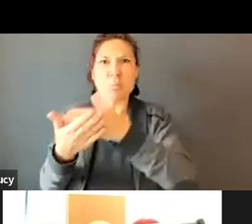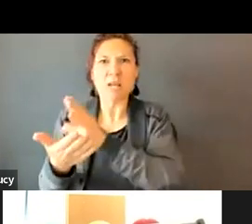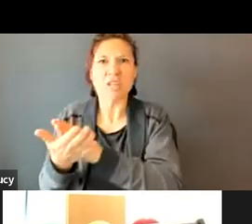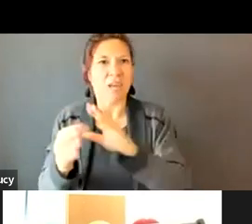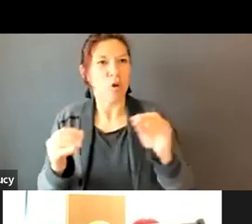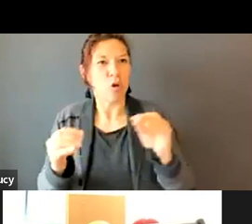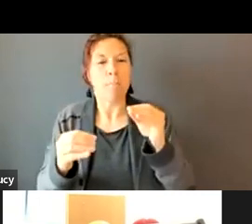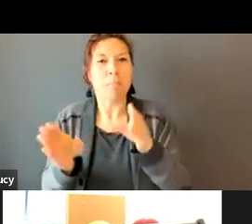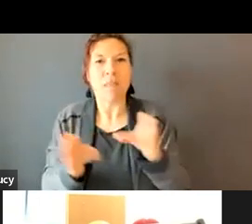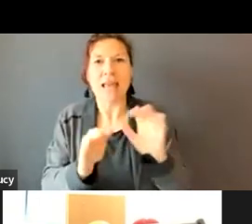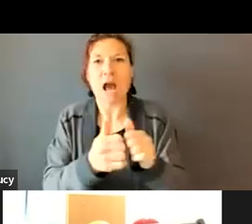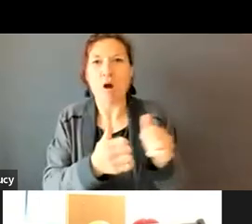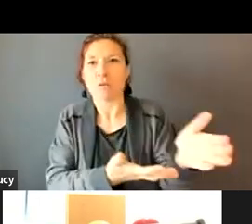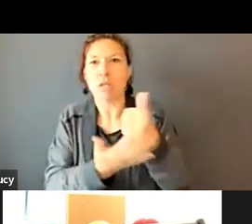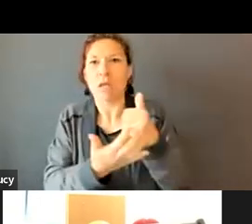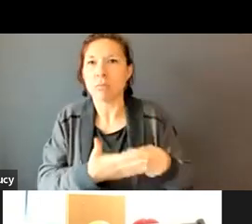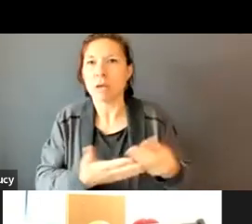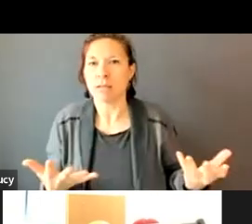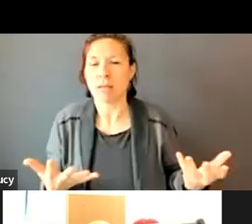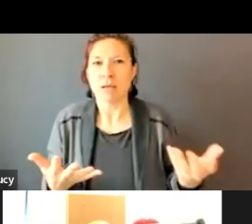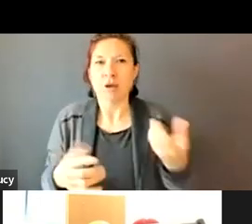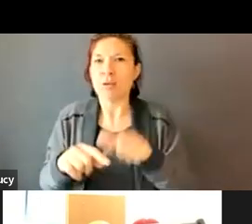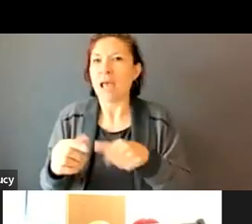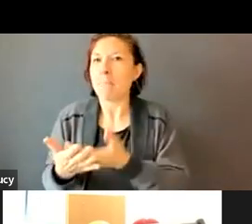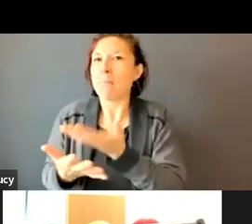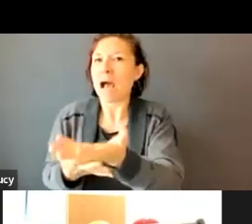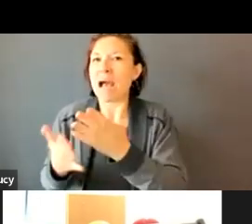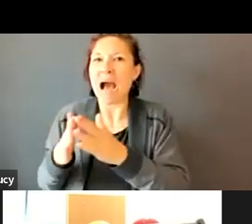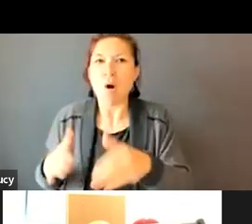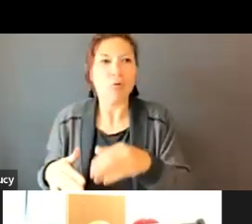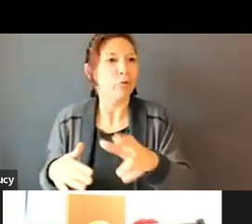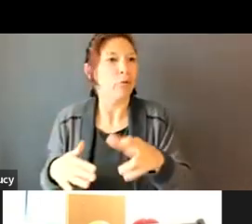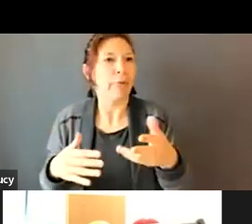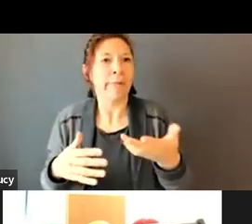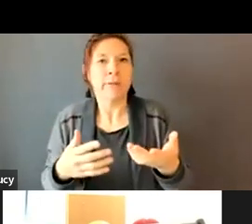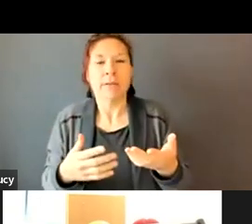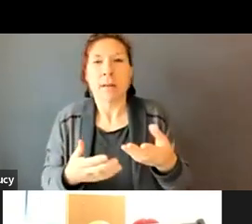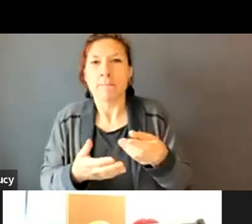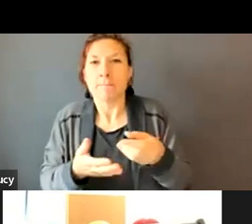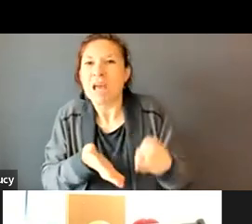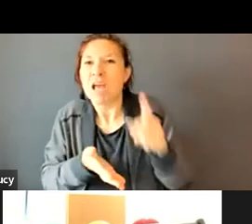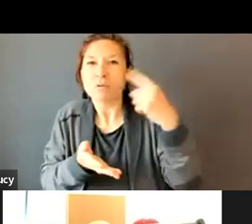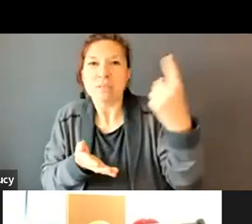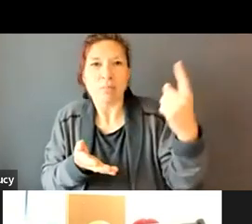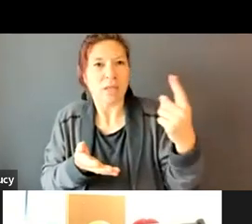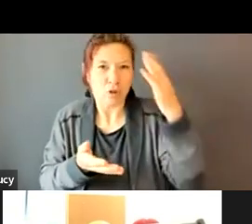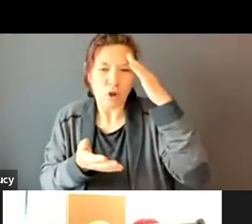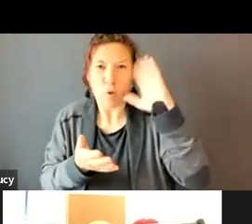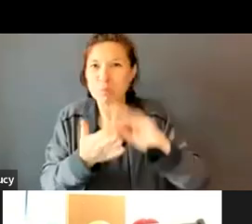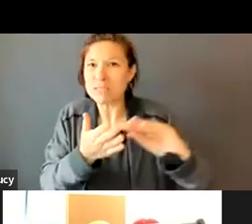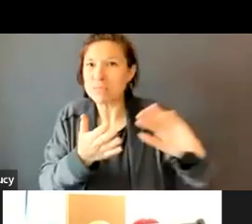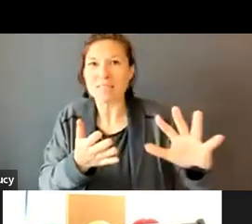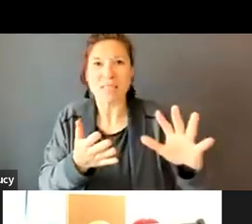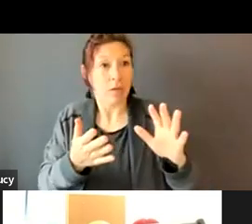like you can't buy a house or a long-term expense without a strategy for how to keep it and because in this case the major